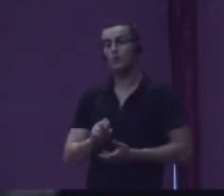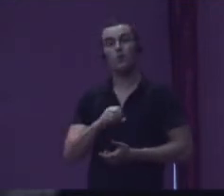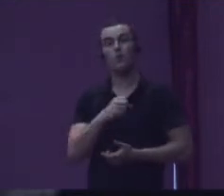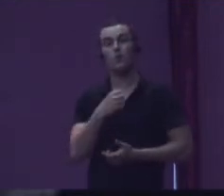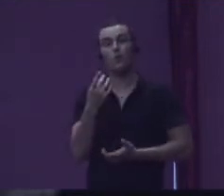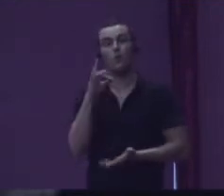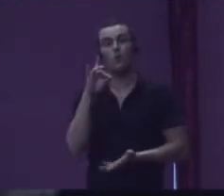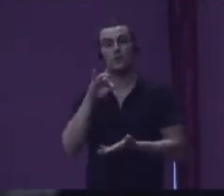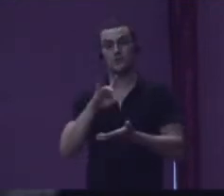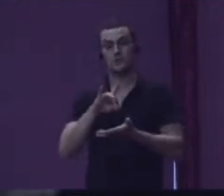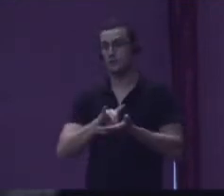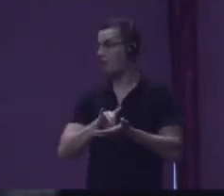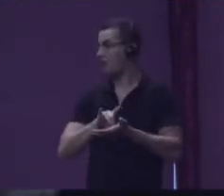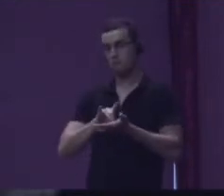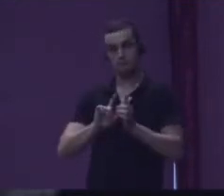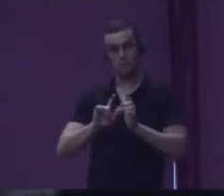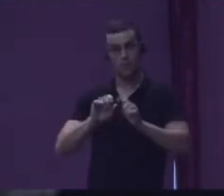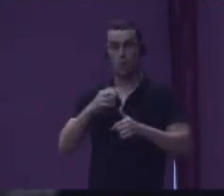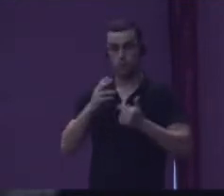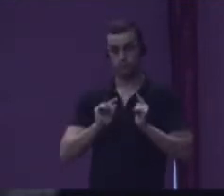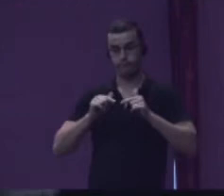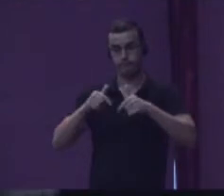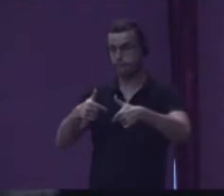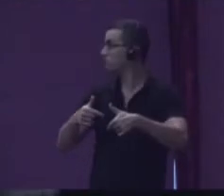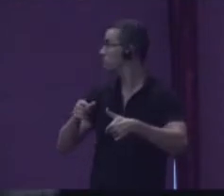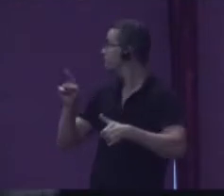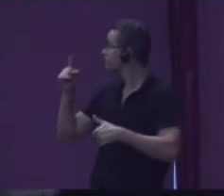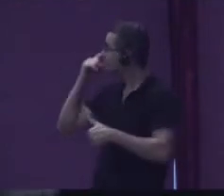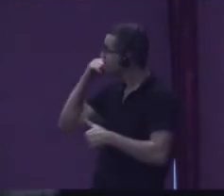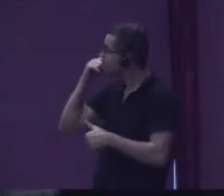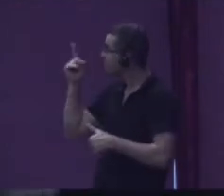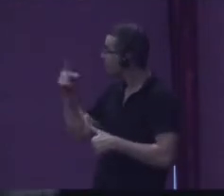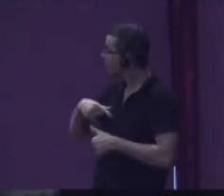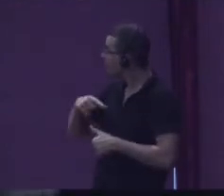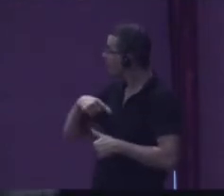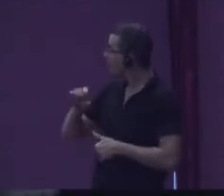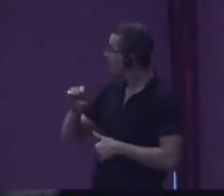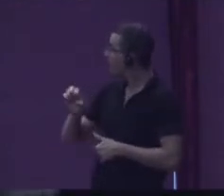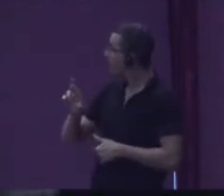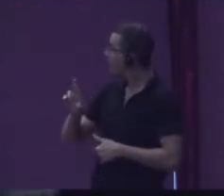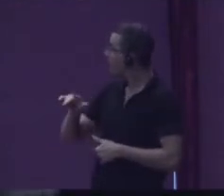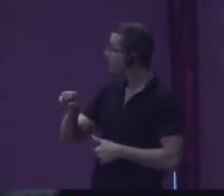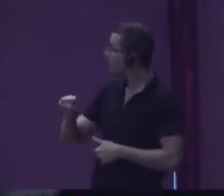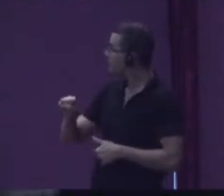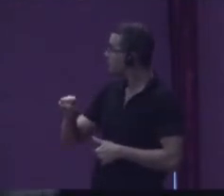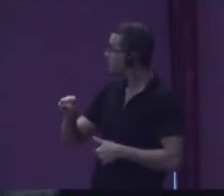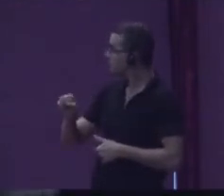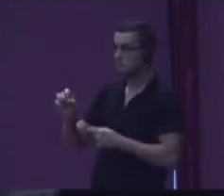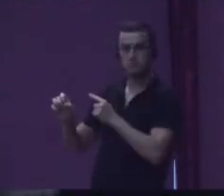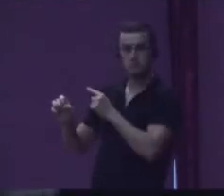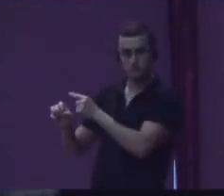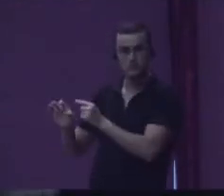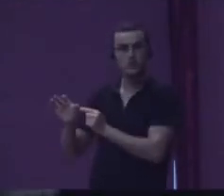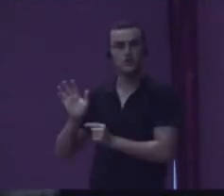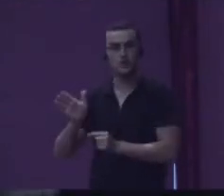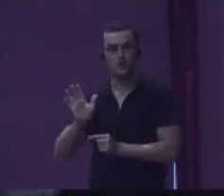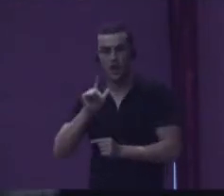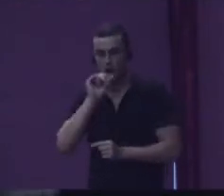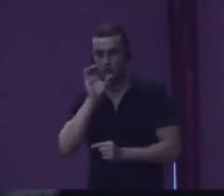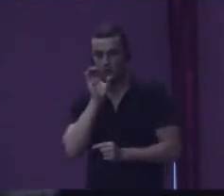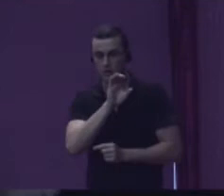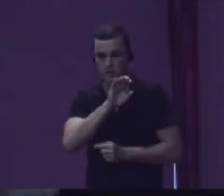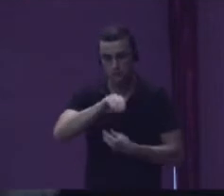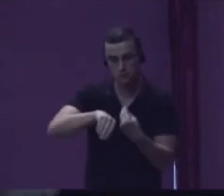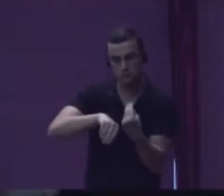here she has herbs that are hot, have been heated in hot water, that she puts in what